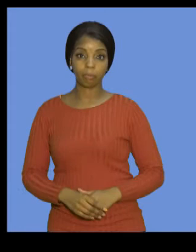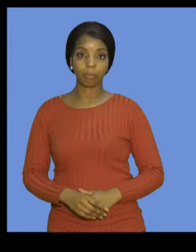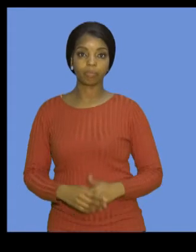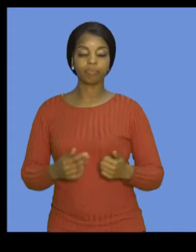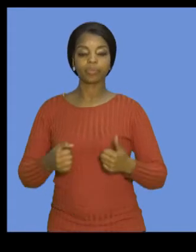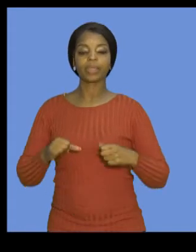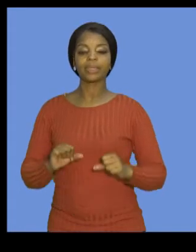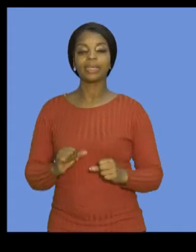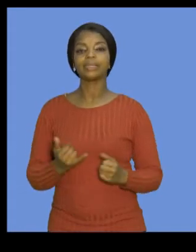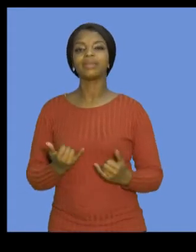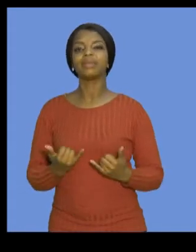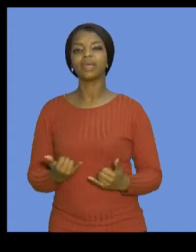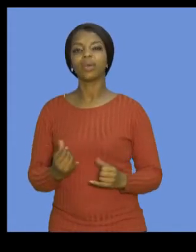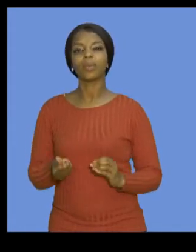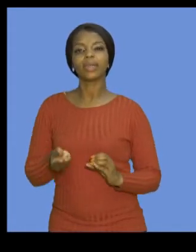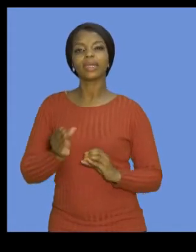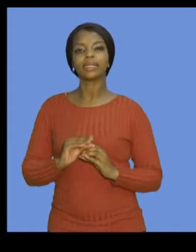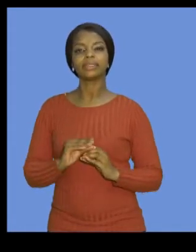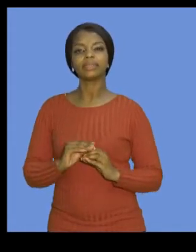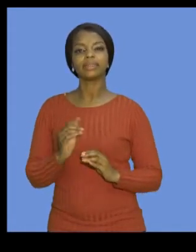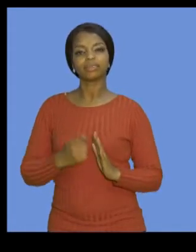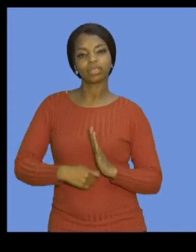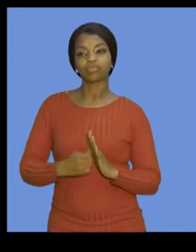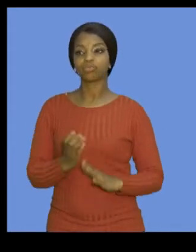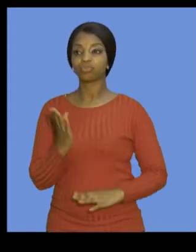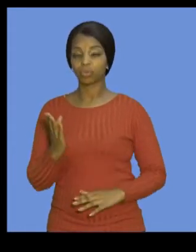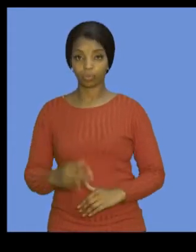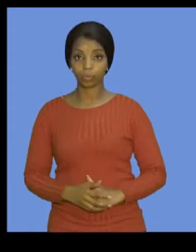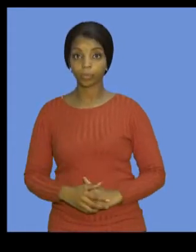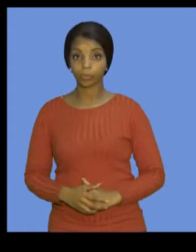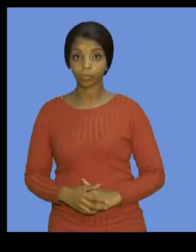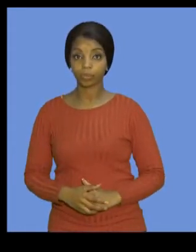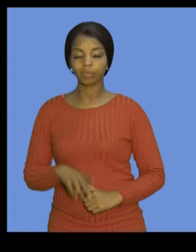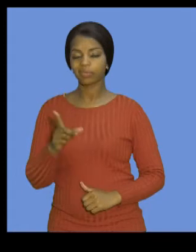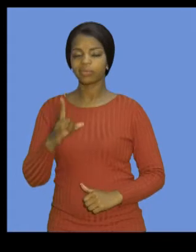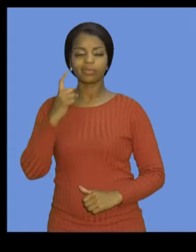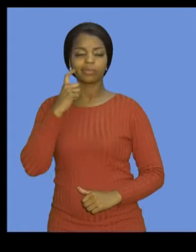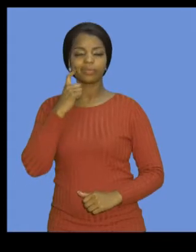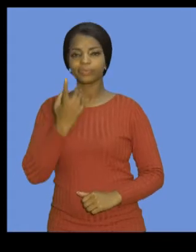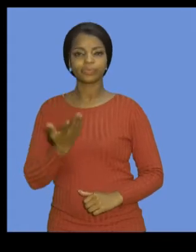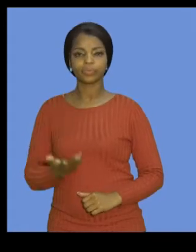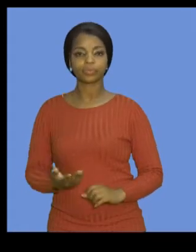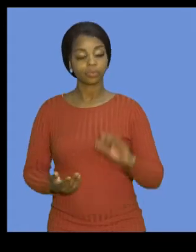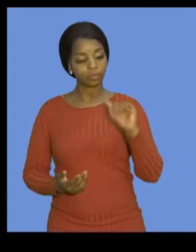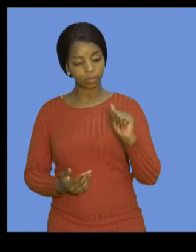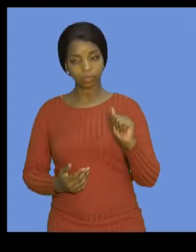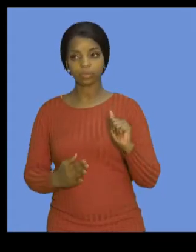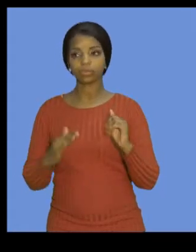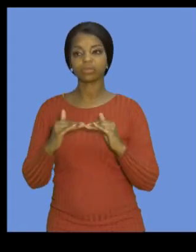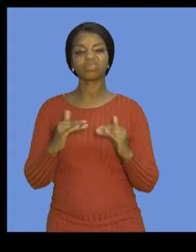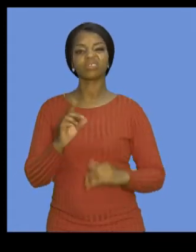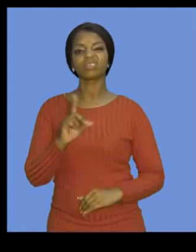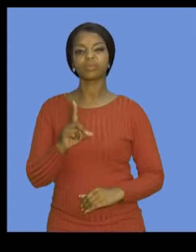then interest, which is charged at that. So this is simple interest. It will be A is equals to